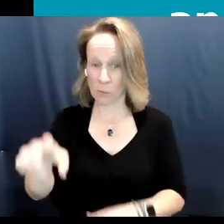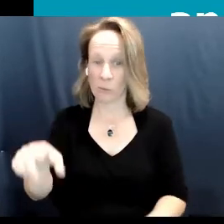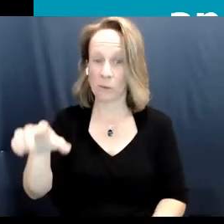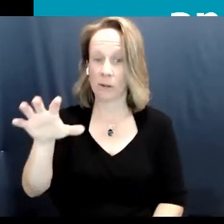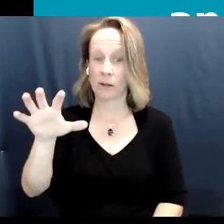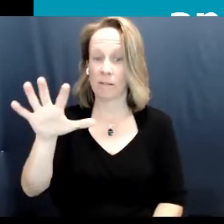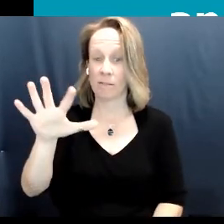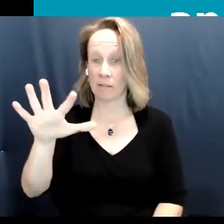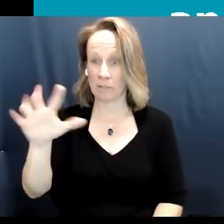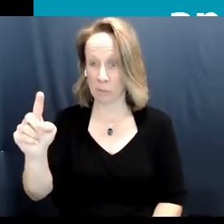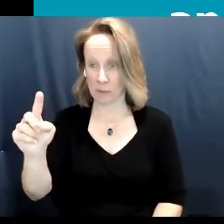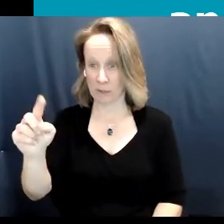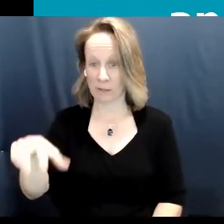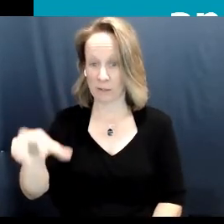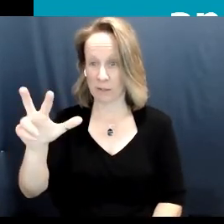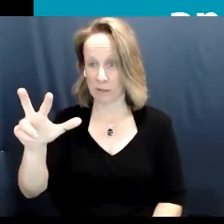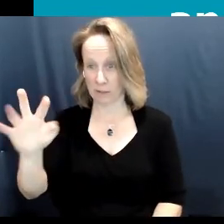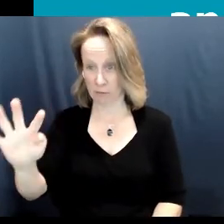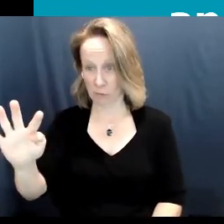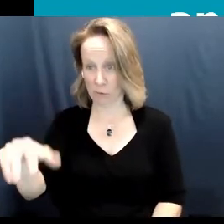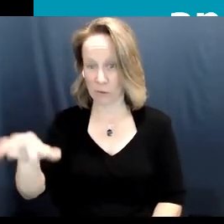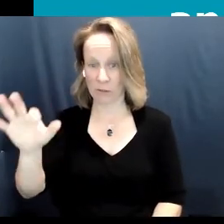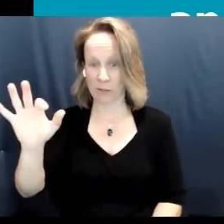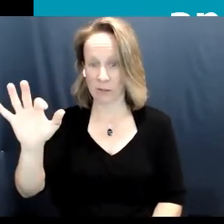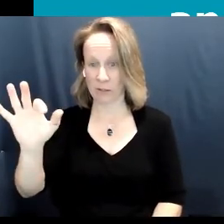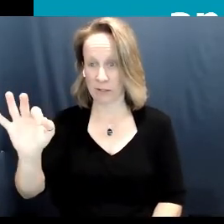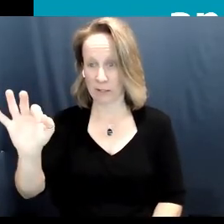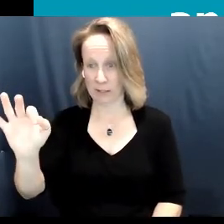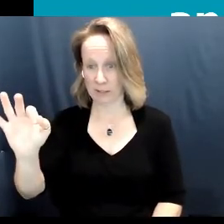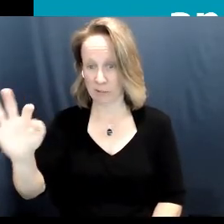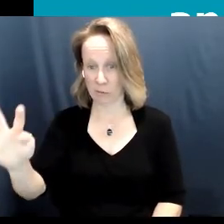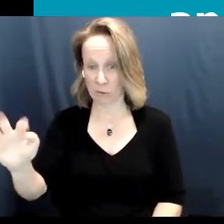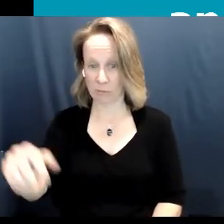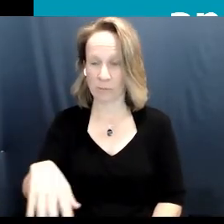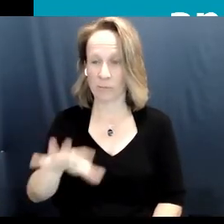513494. Again, it is